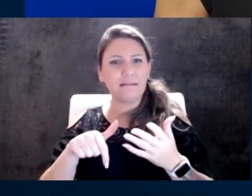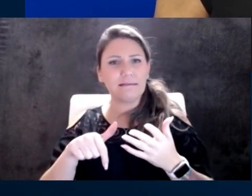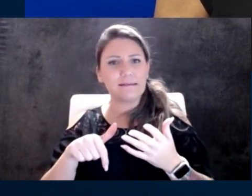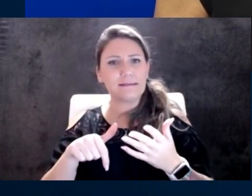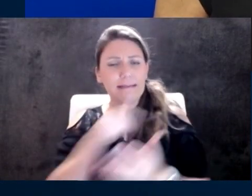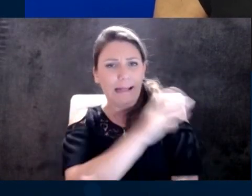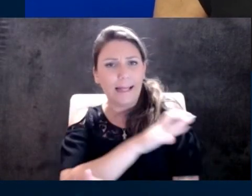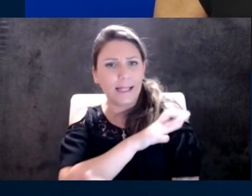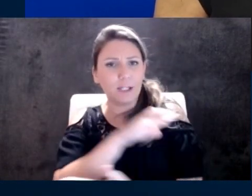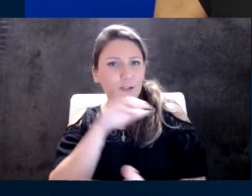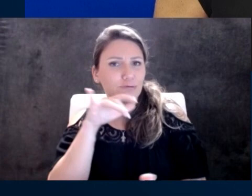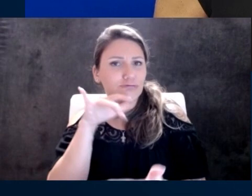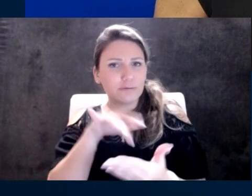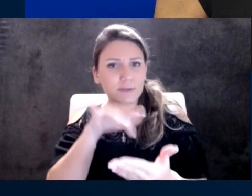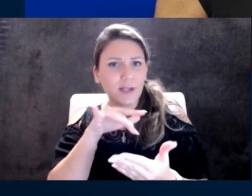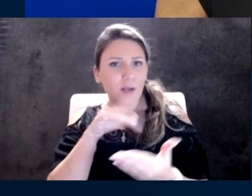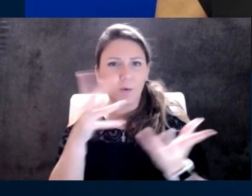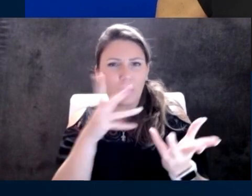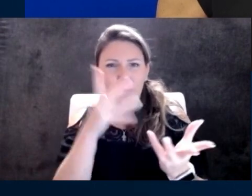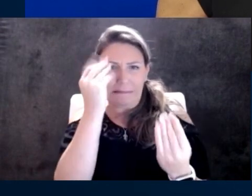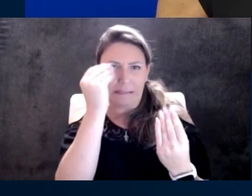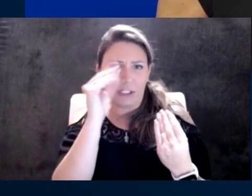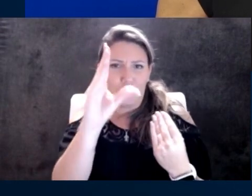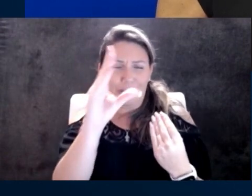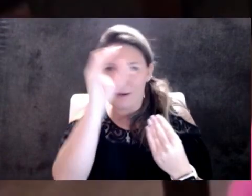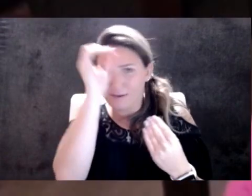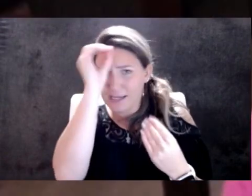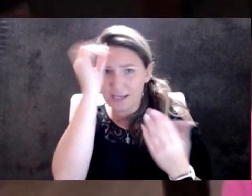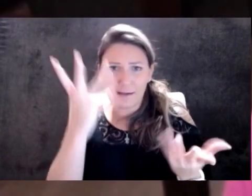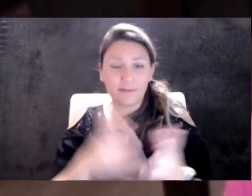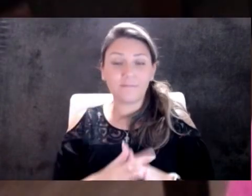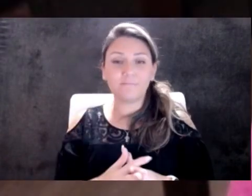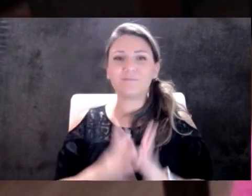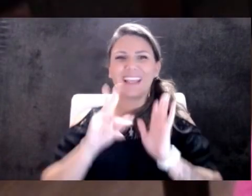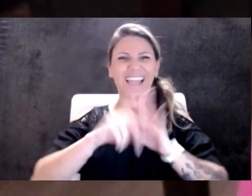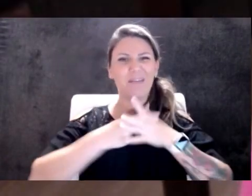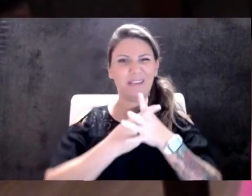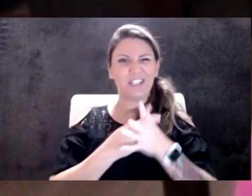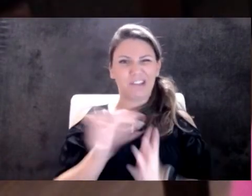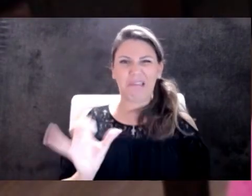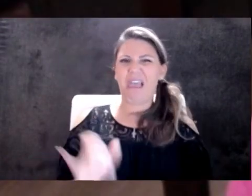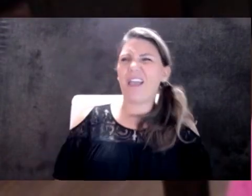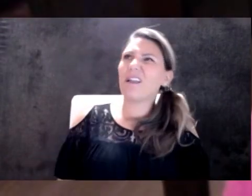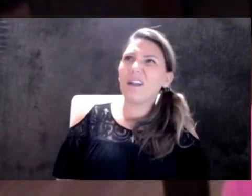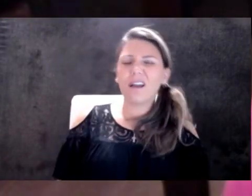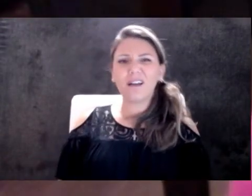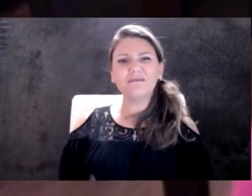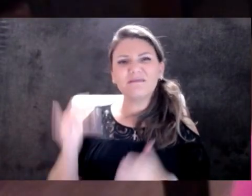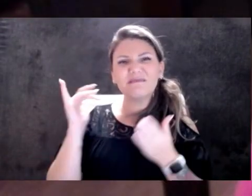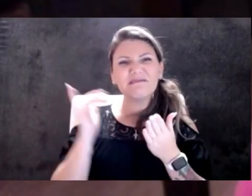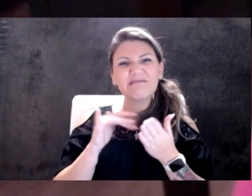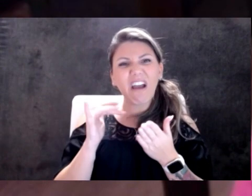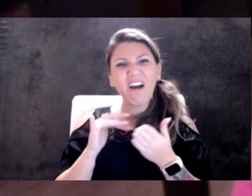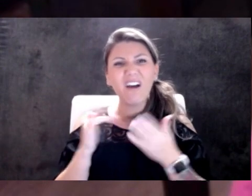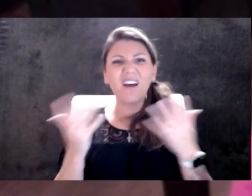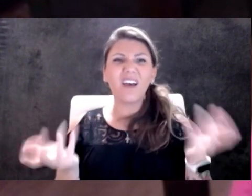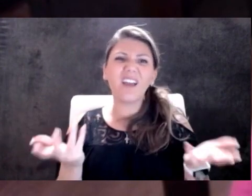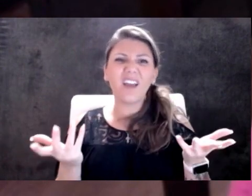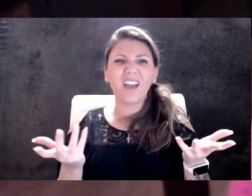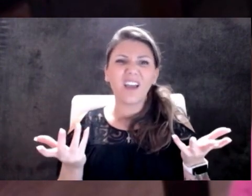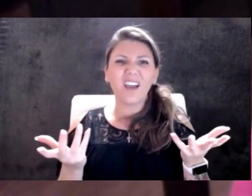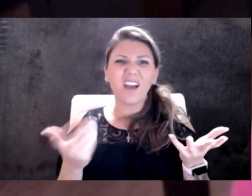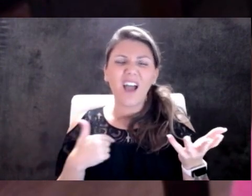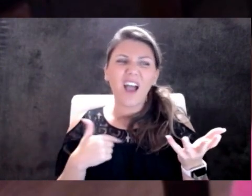think? And what was that like? Initially you're like, a trial, they want to make me a guinea